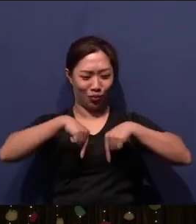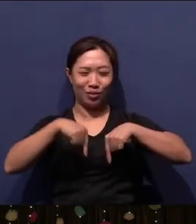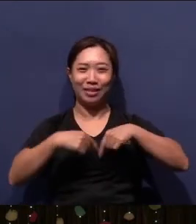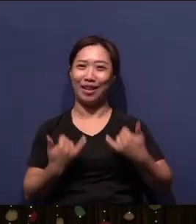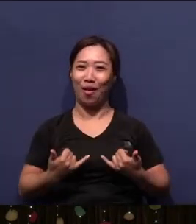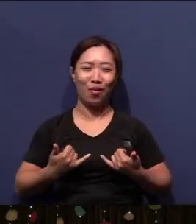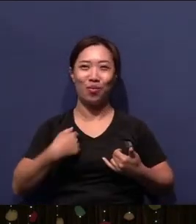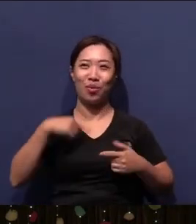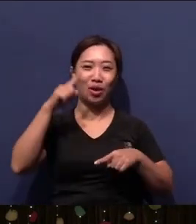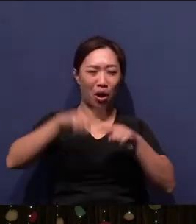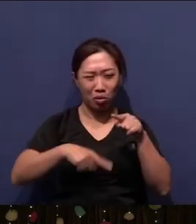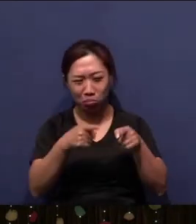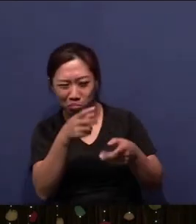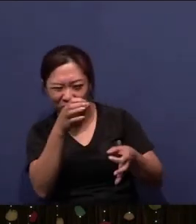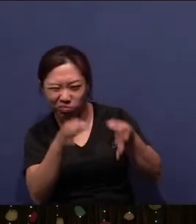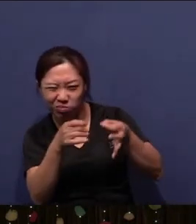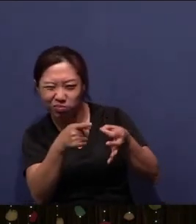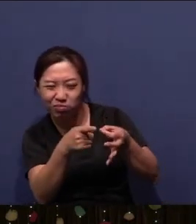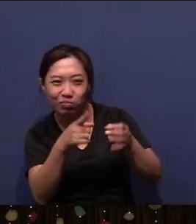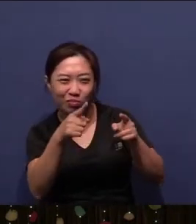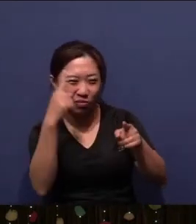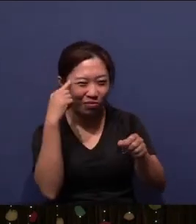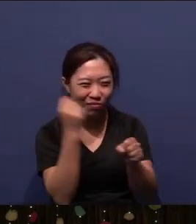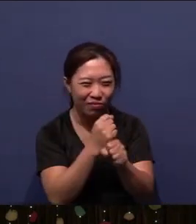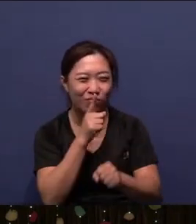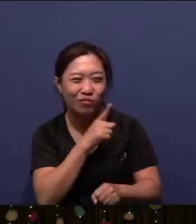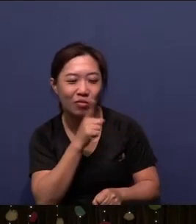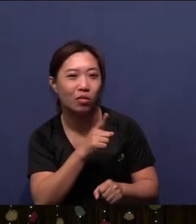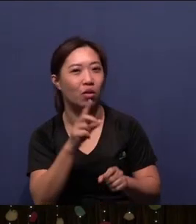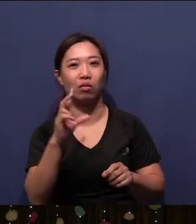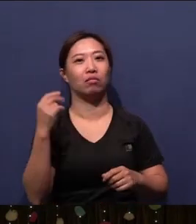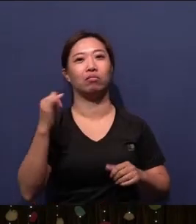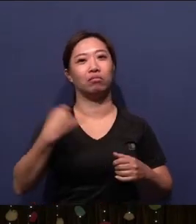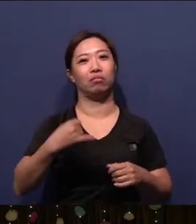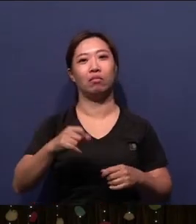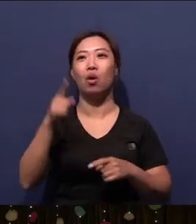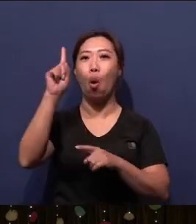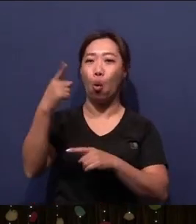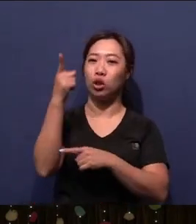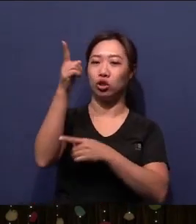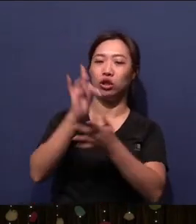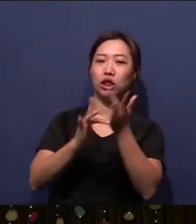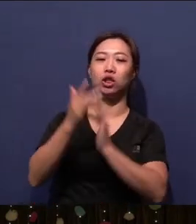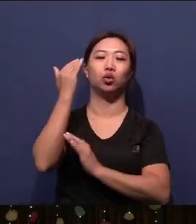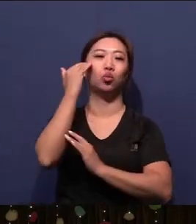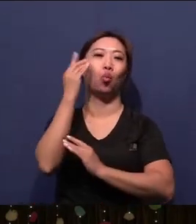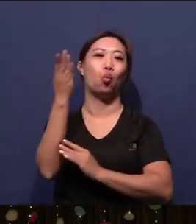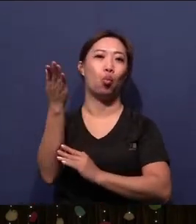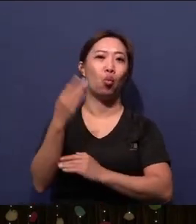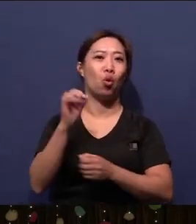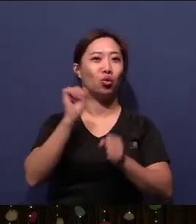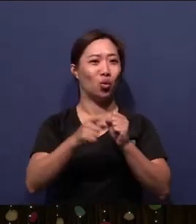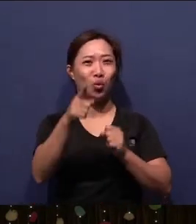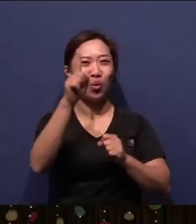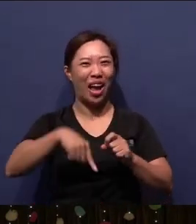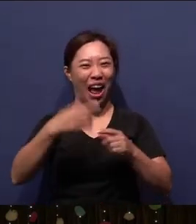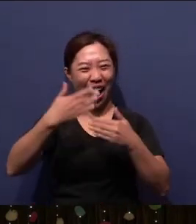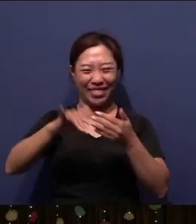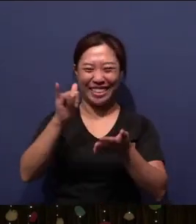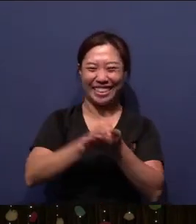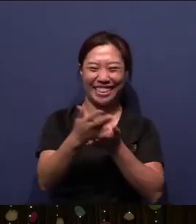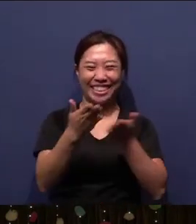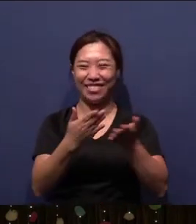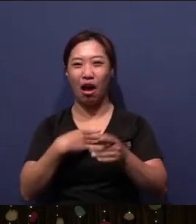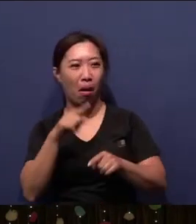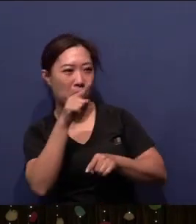someone's faith is genuine or not. Only the judging Messiah knows. Therefore, I do not want us to go after this sermon itself to